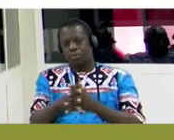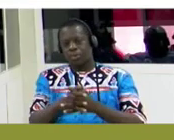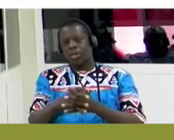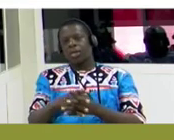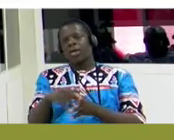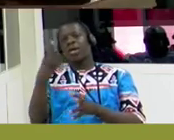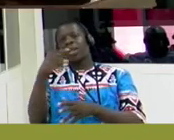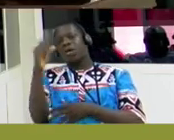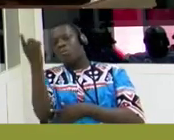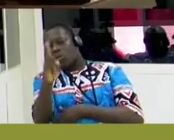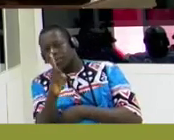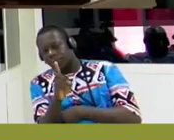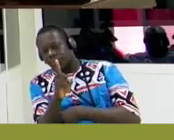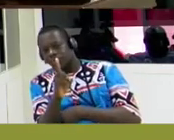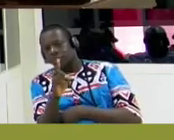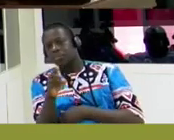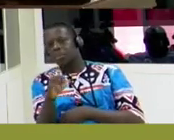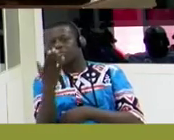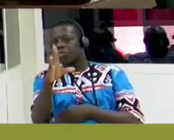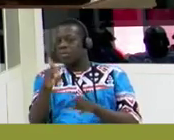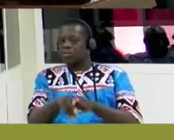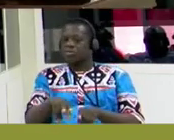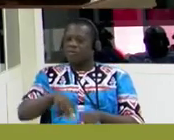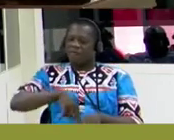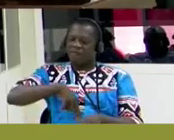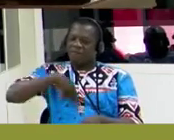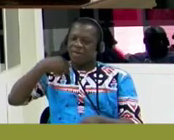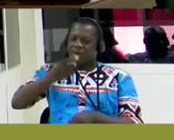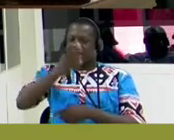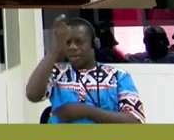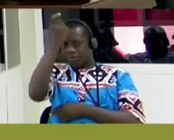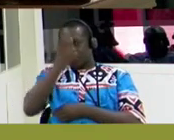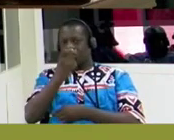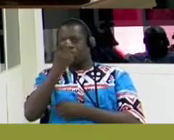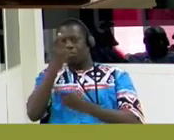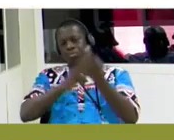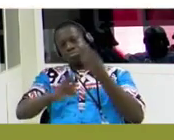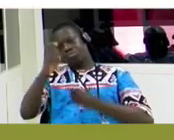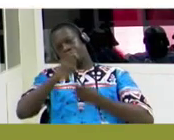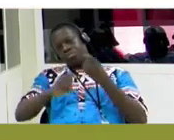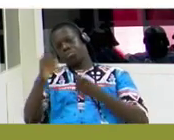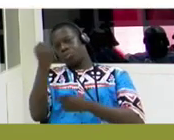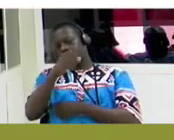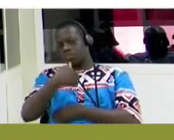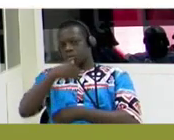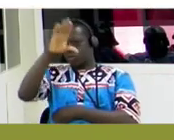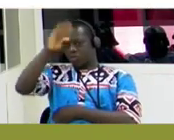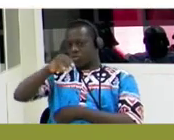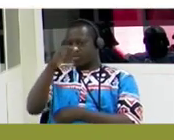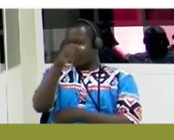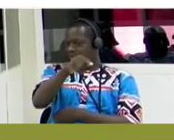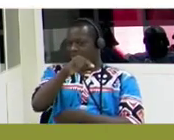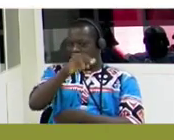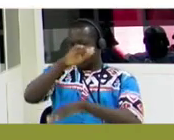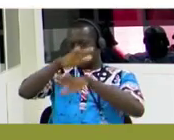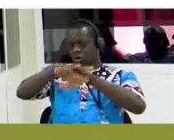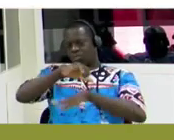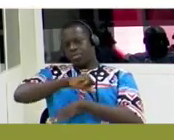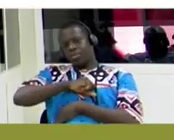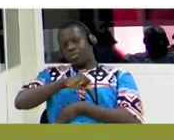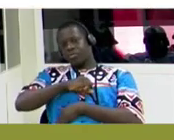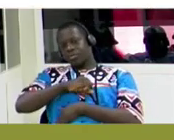Like what? Maybe he'll feel angry again. And I was not doing this on my own. He might feel